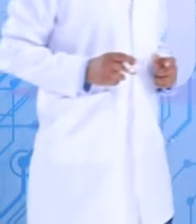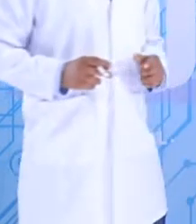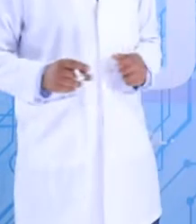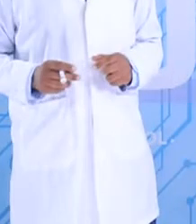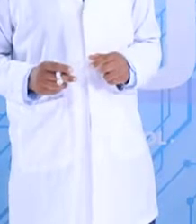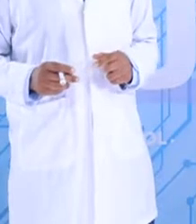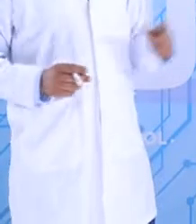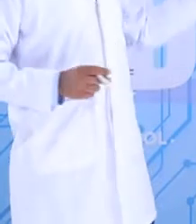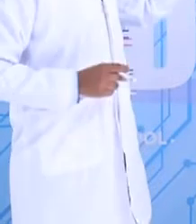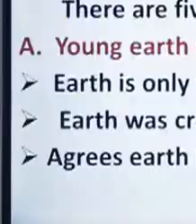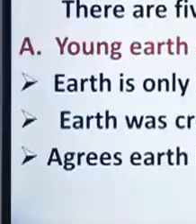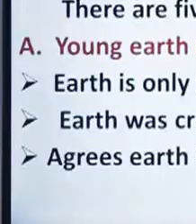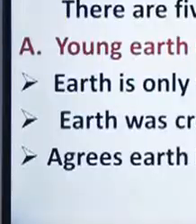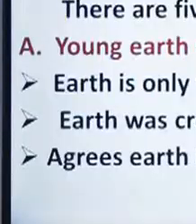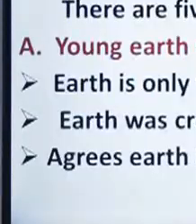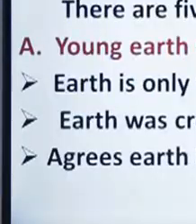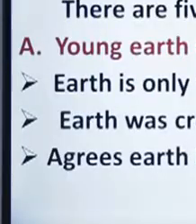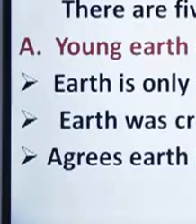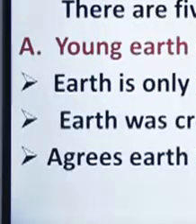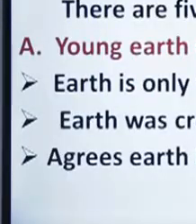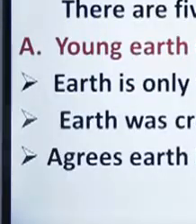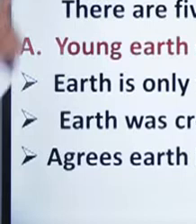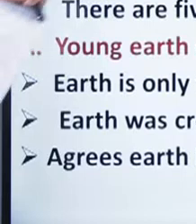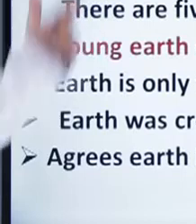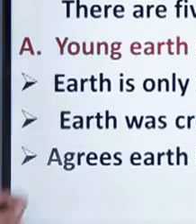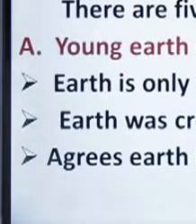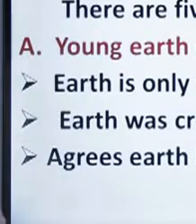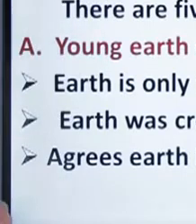theory. In special creationism theory,